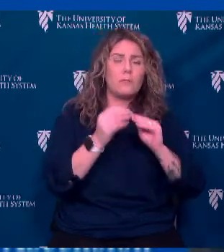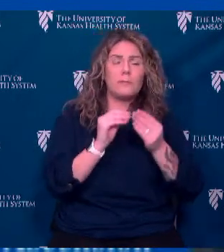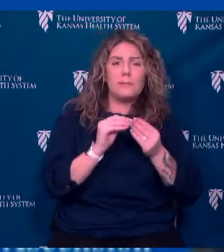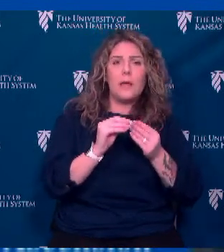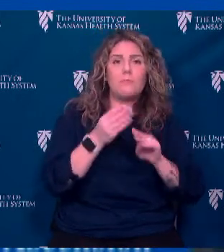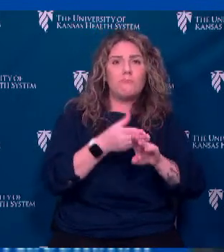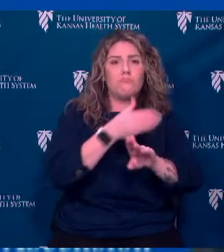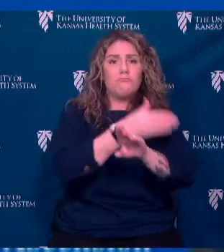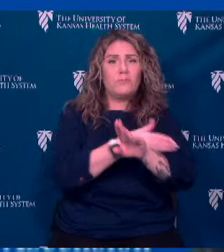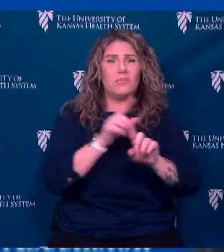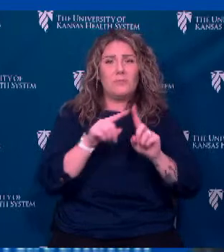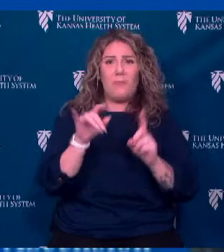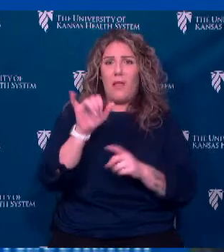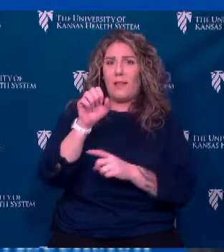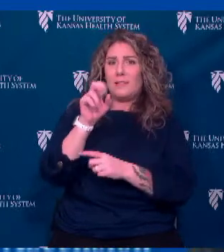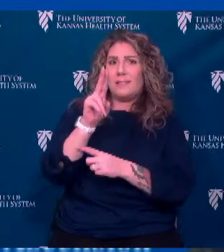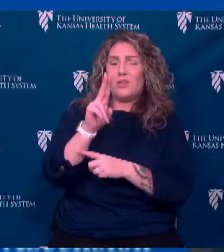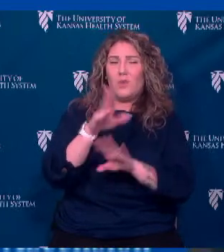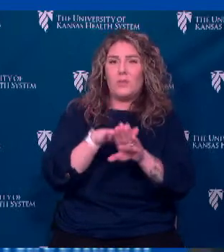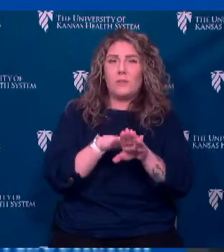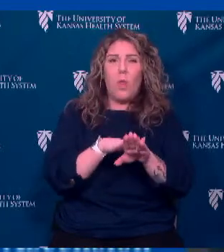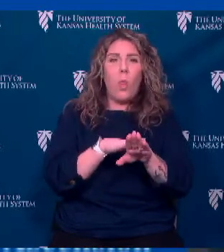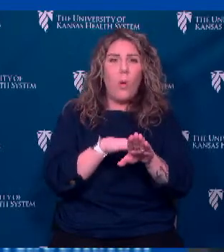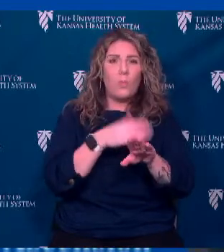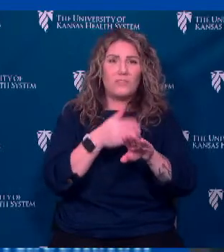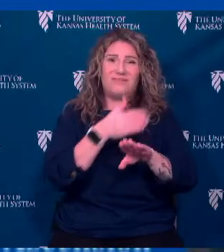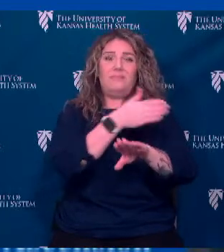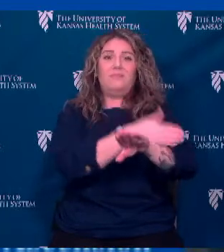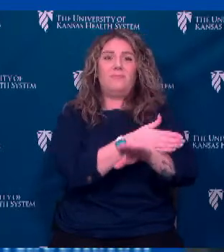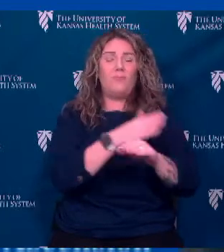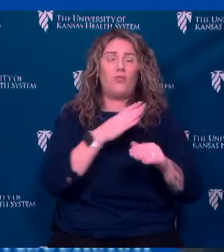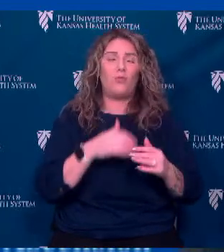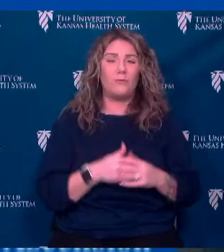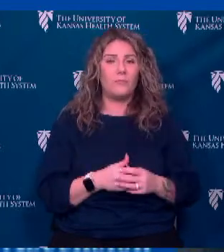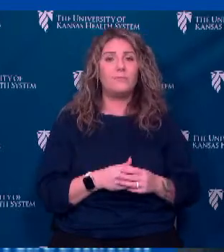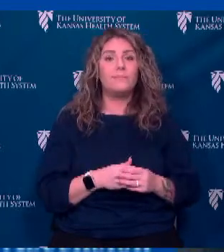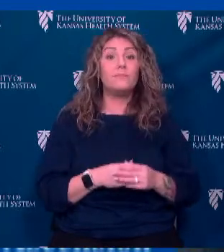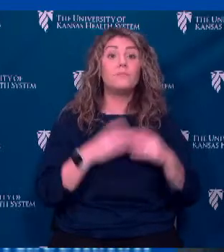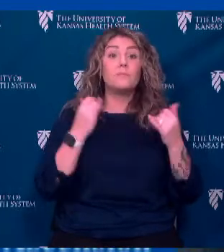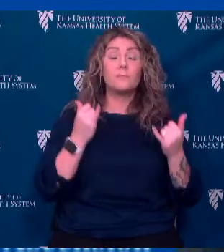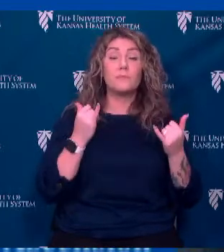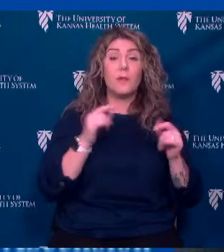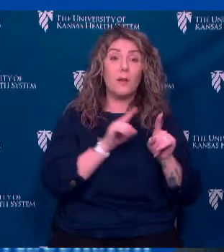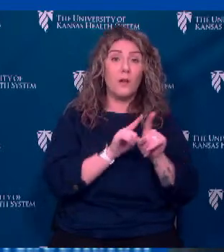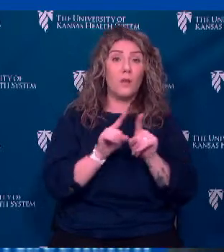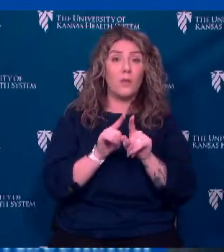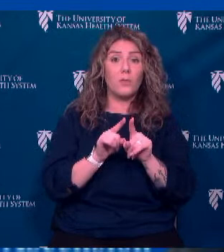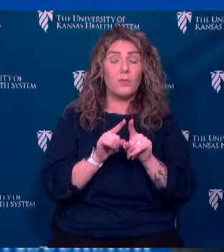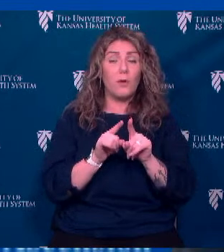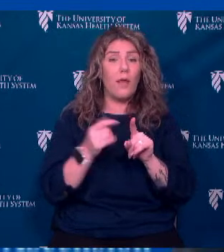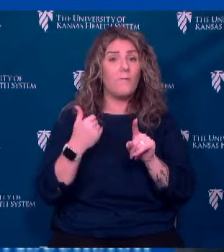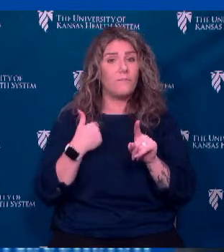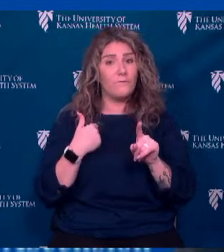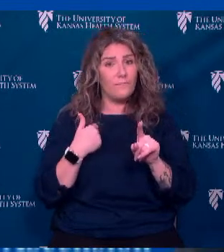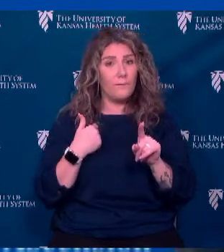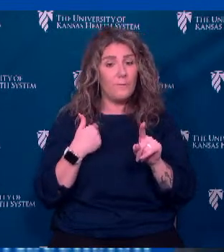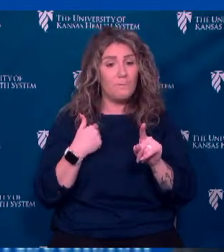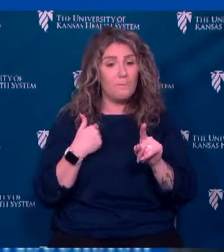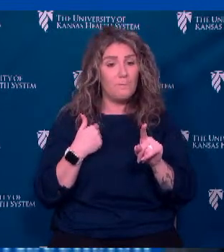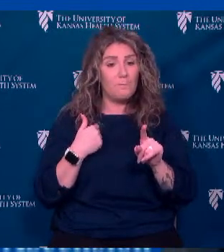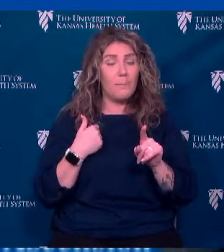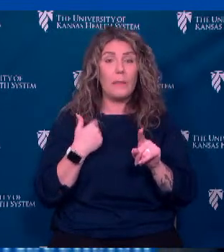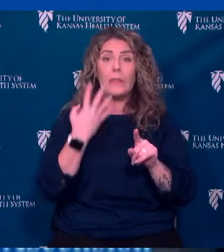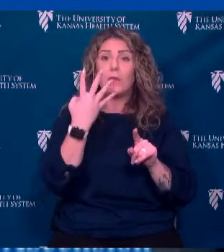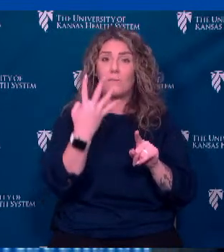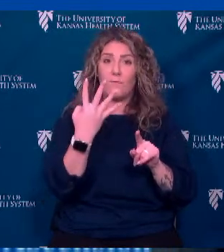ICU is much slower to improve. Today also we have 4